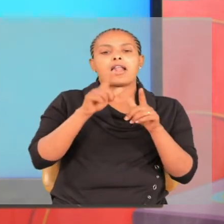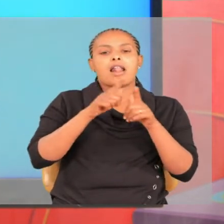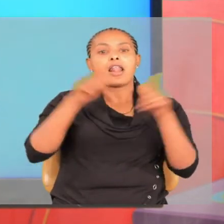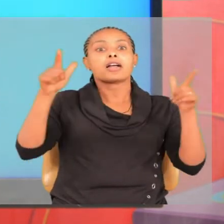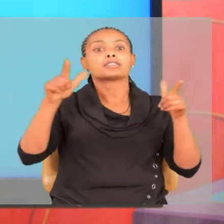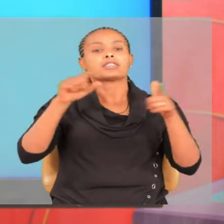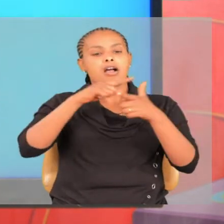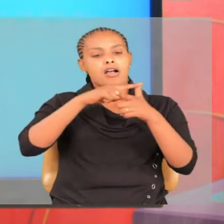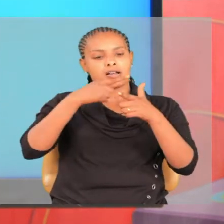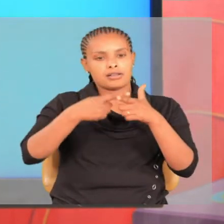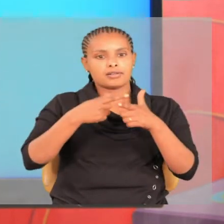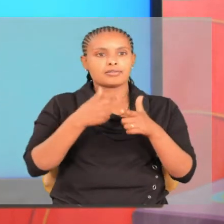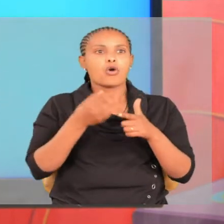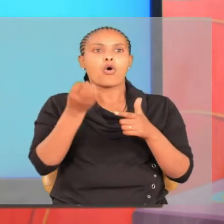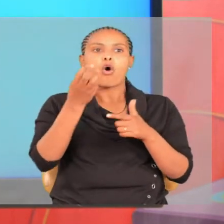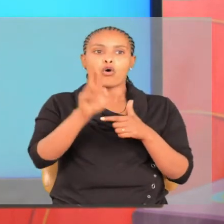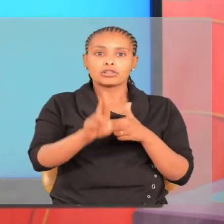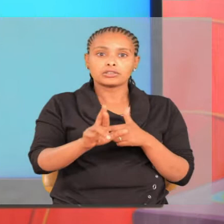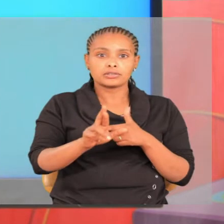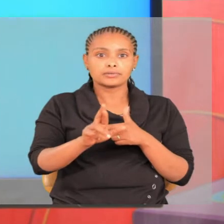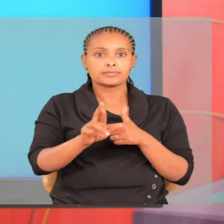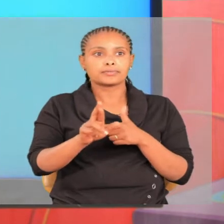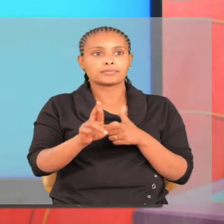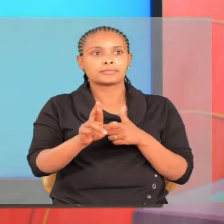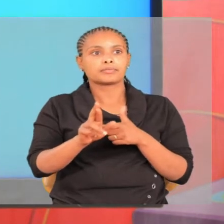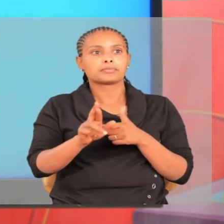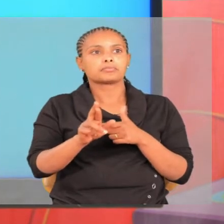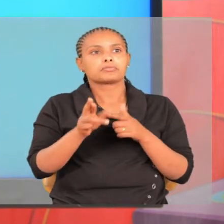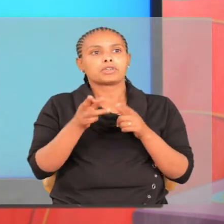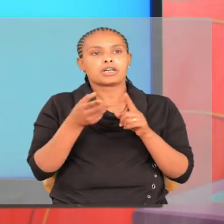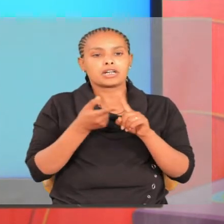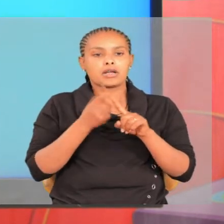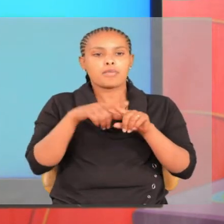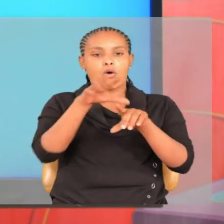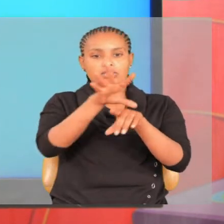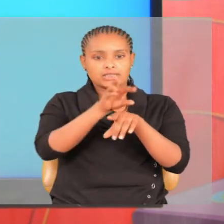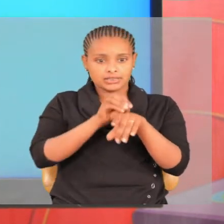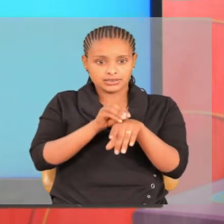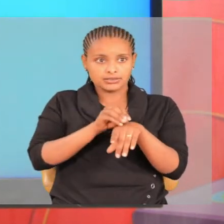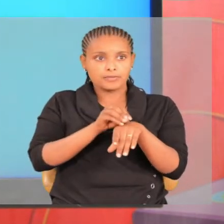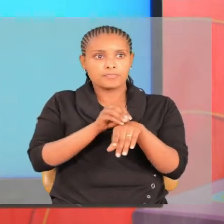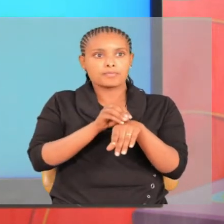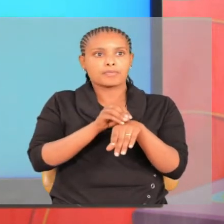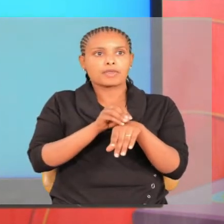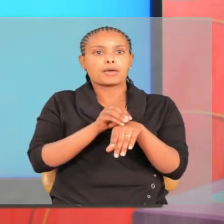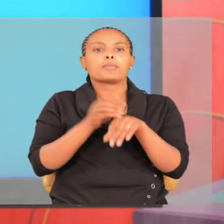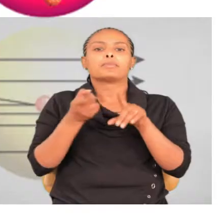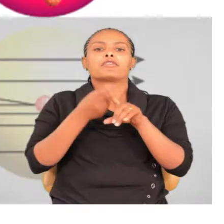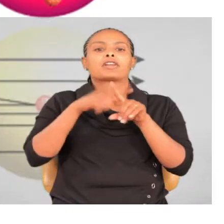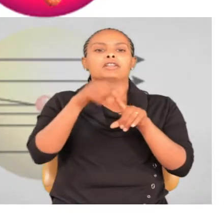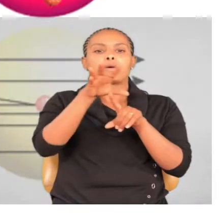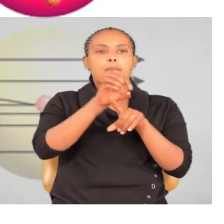angle or rebounds, deflected back.